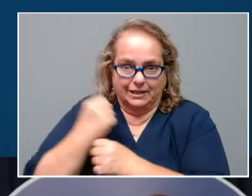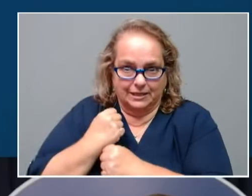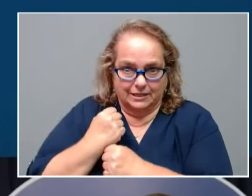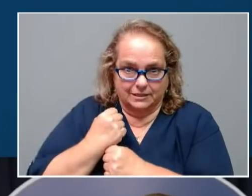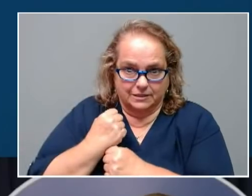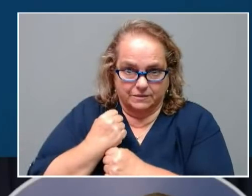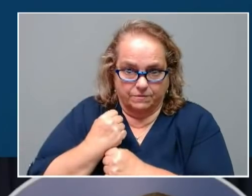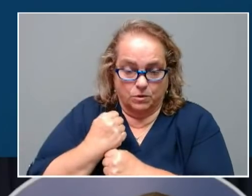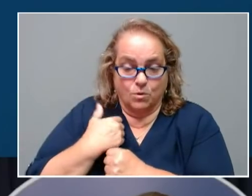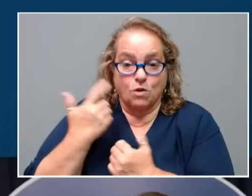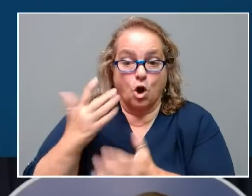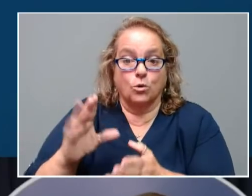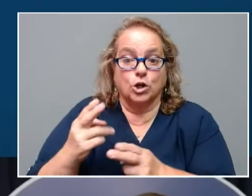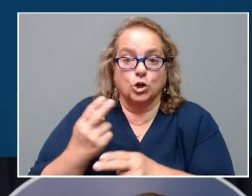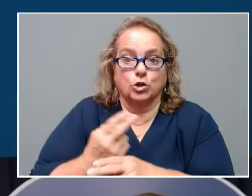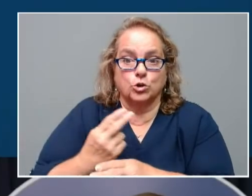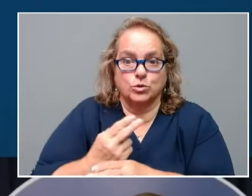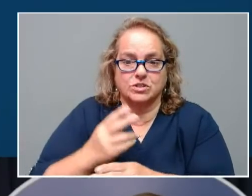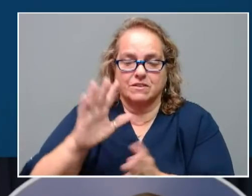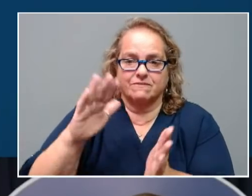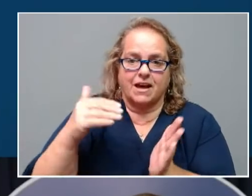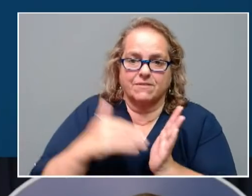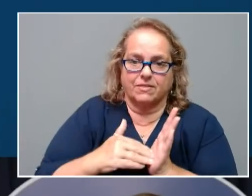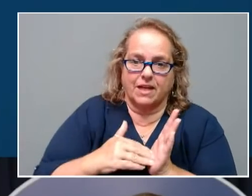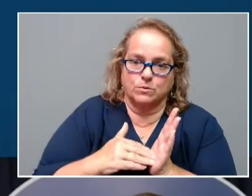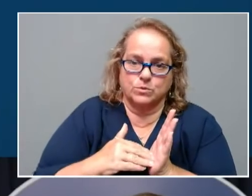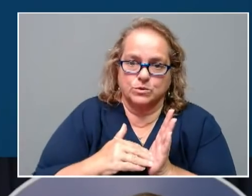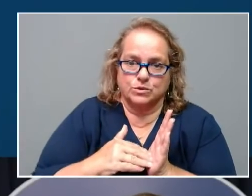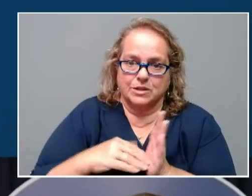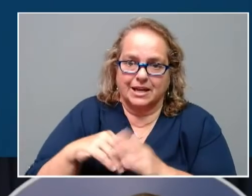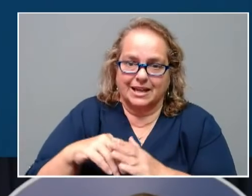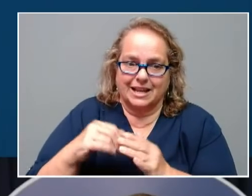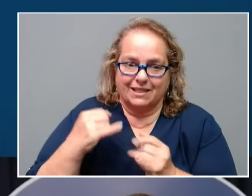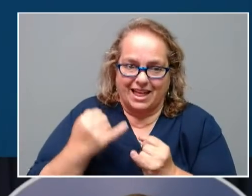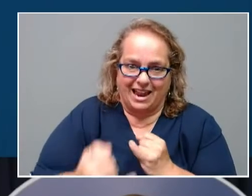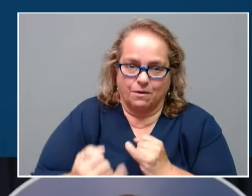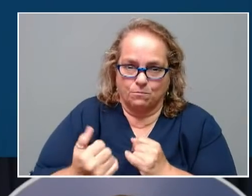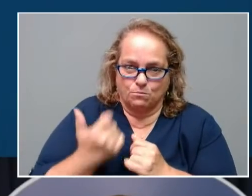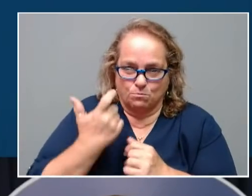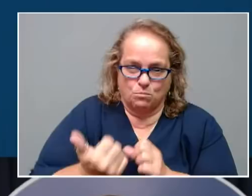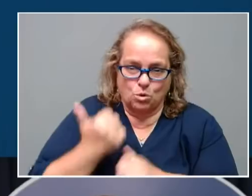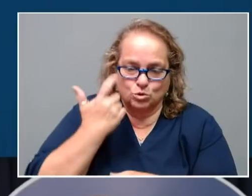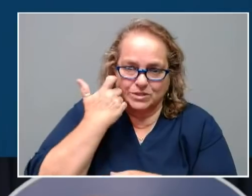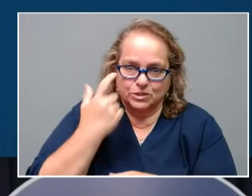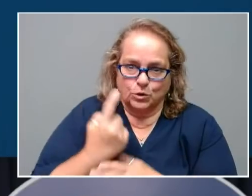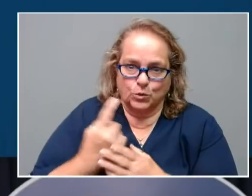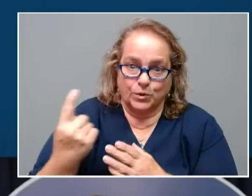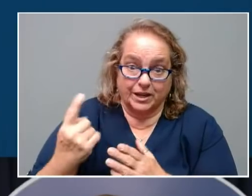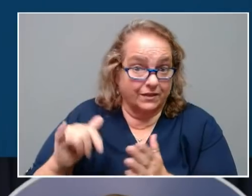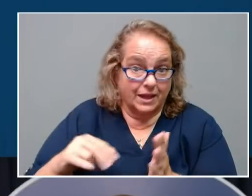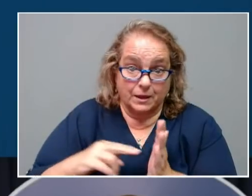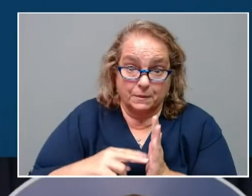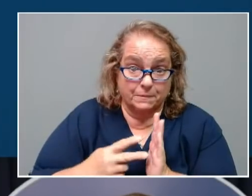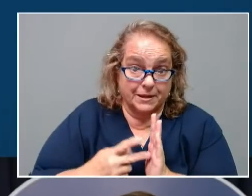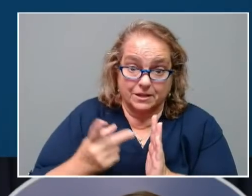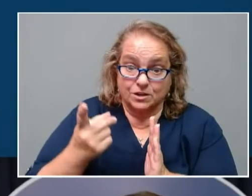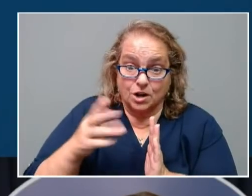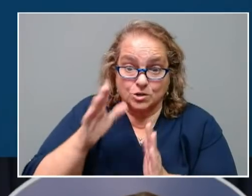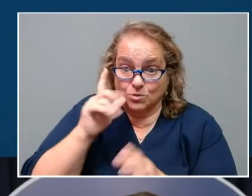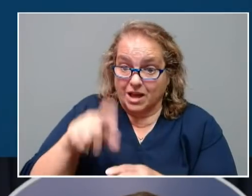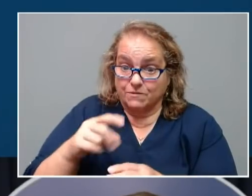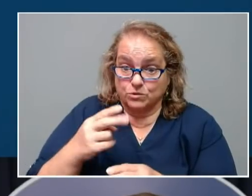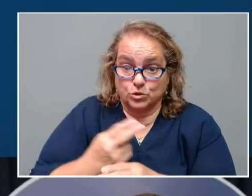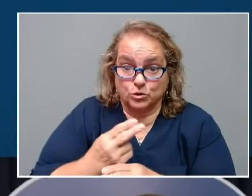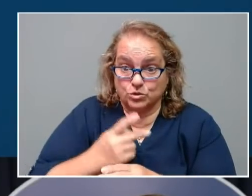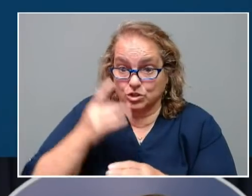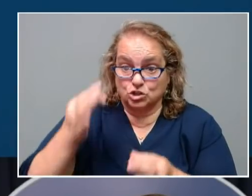used over 5,000 in our most recent week. What that means is doctors are going to have to use other